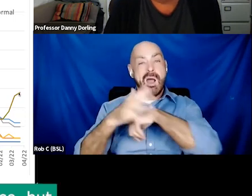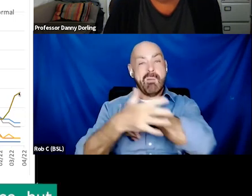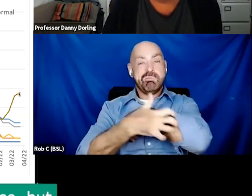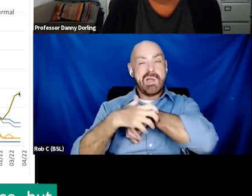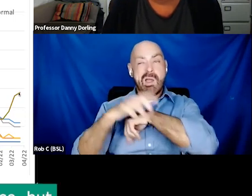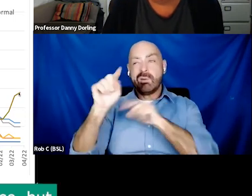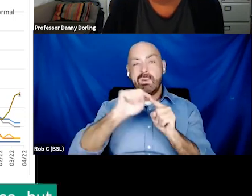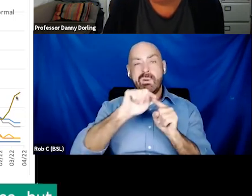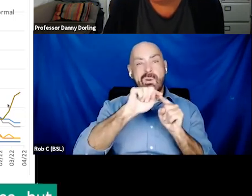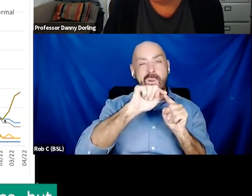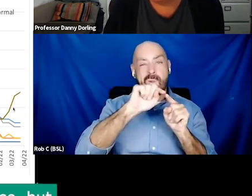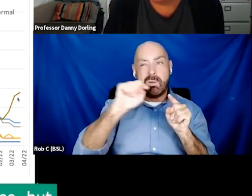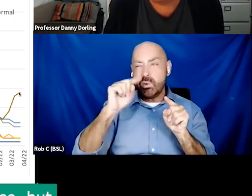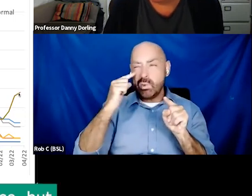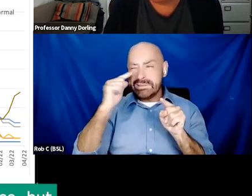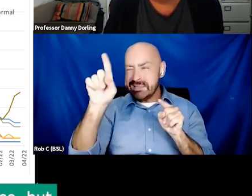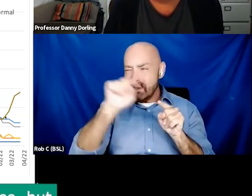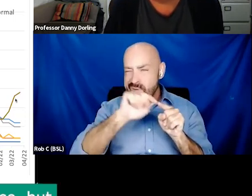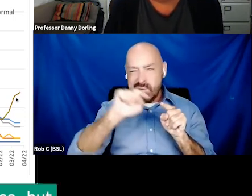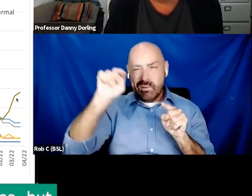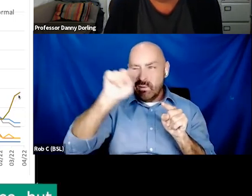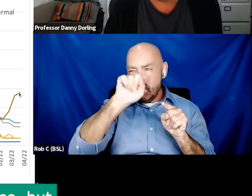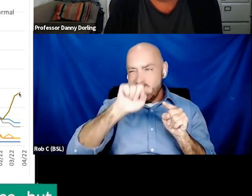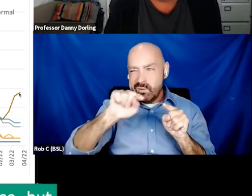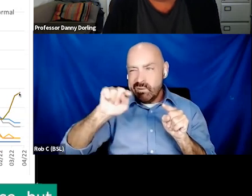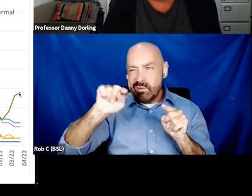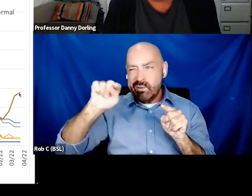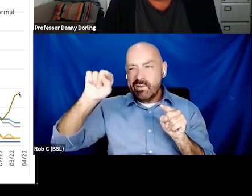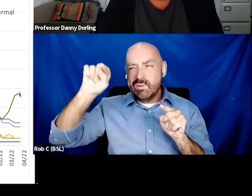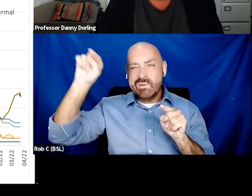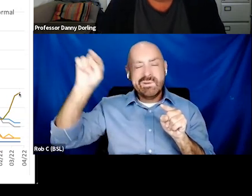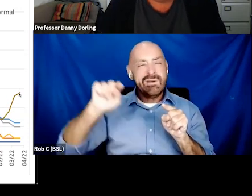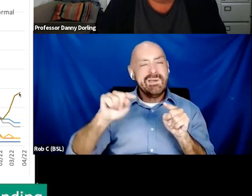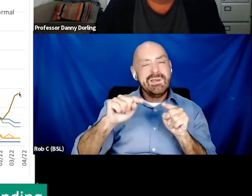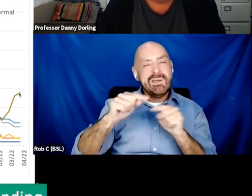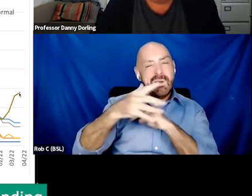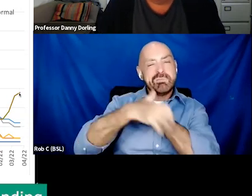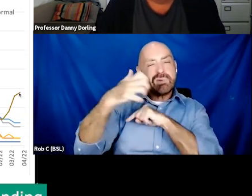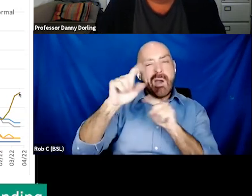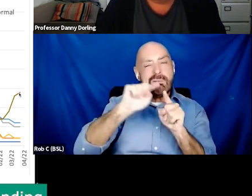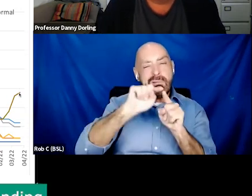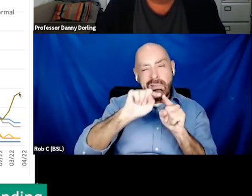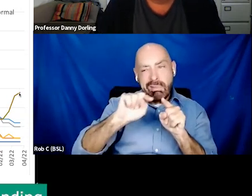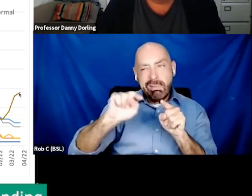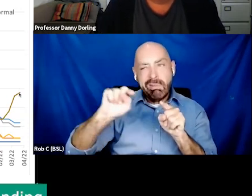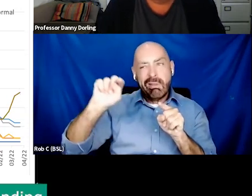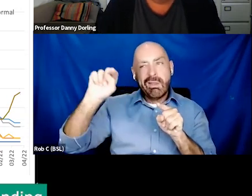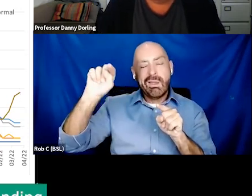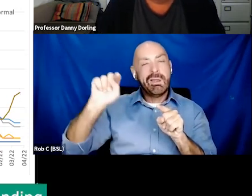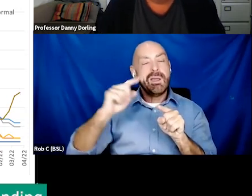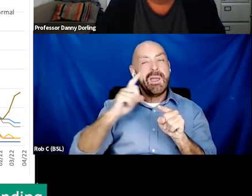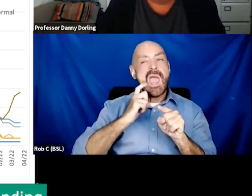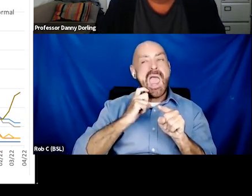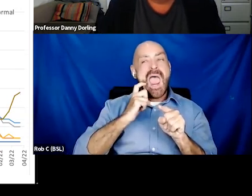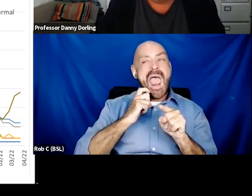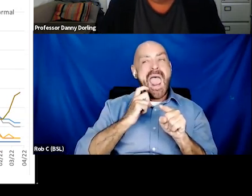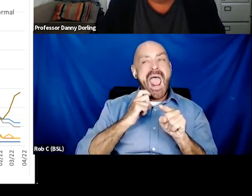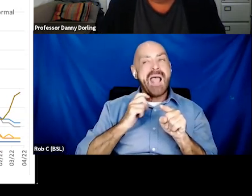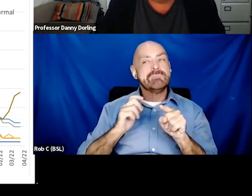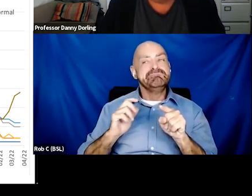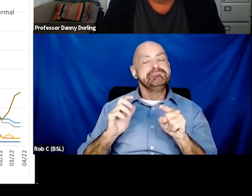end. I don't know if you can see my mouse, but anyway, my mouse is showing into the brown line at the end, which shows you from a sort of standing start of